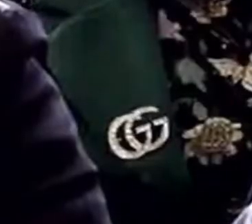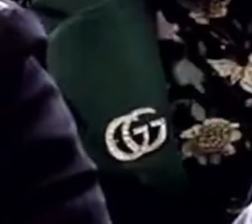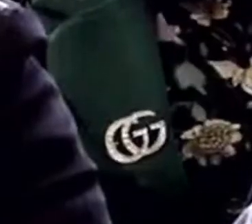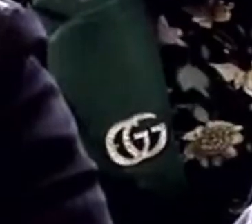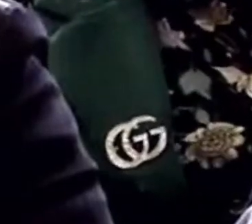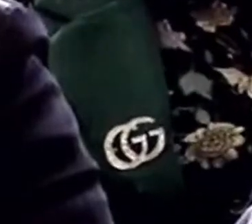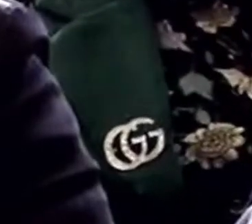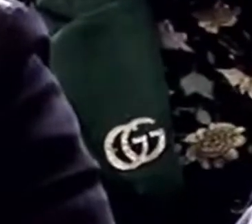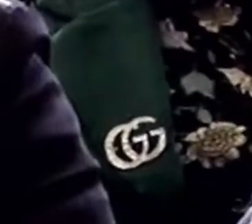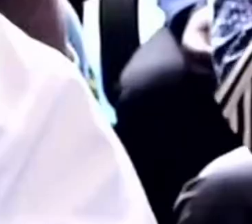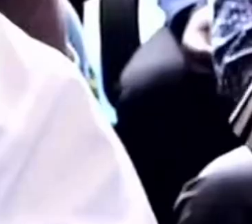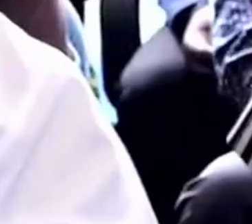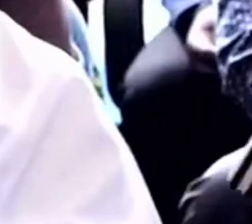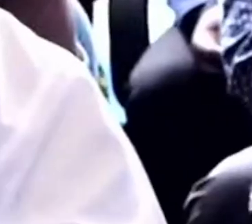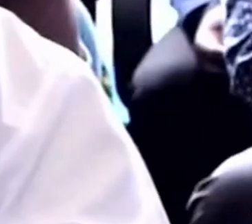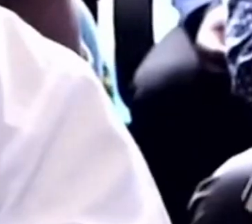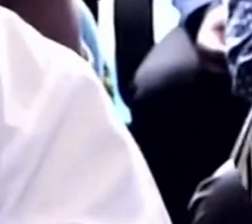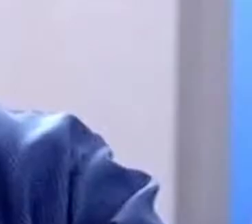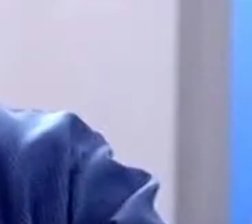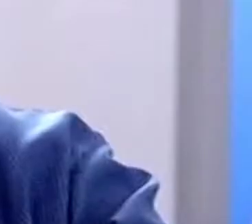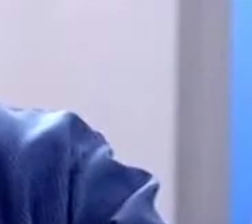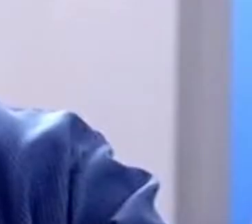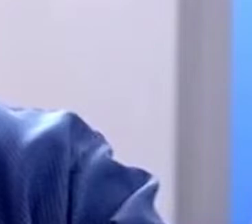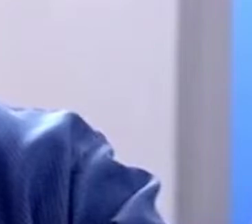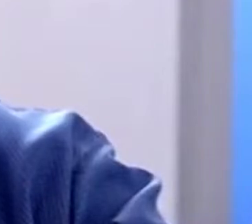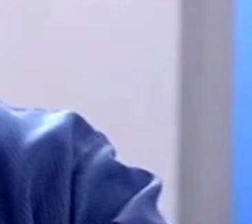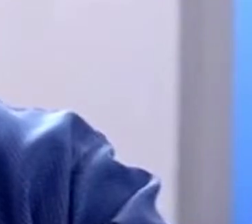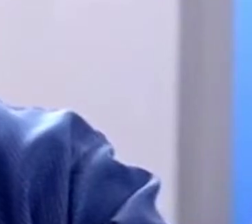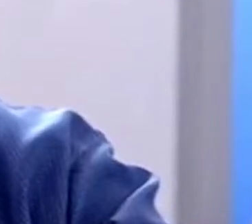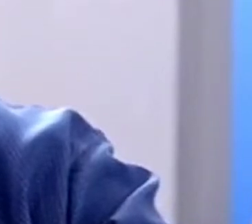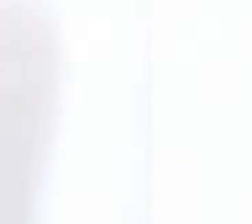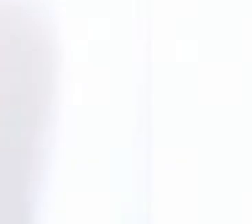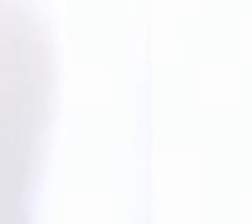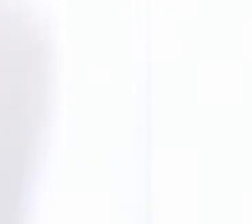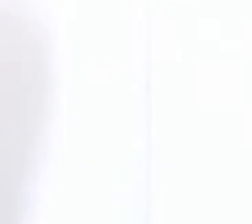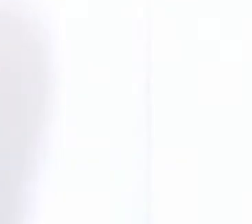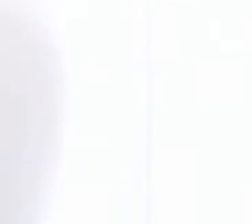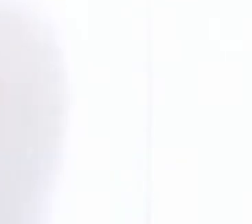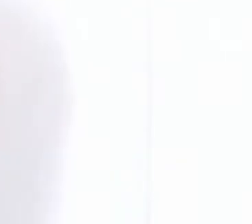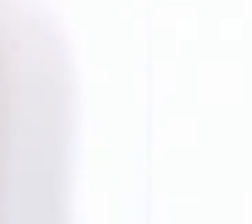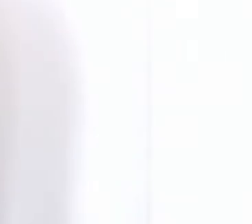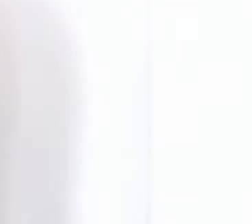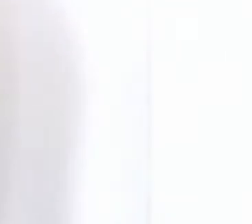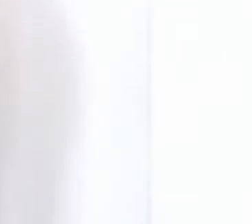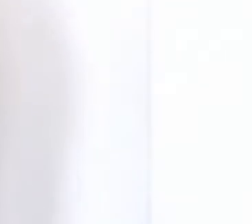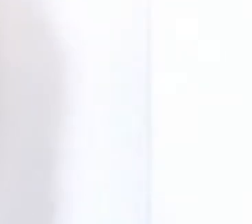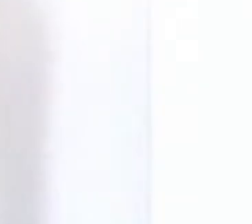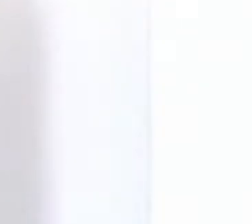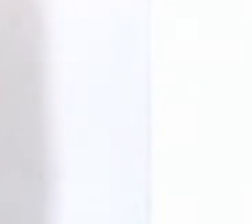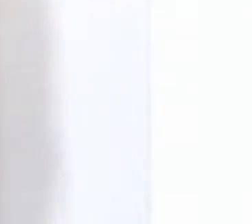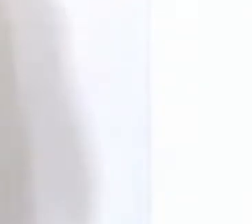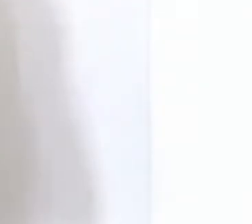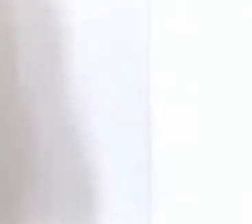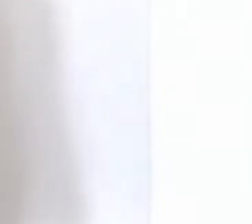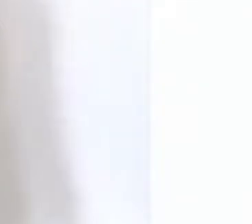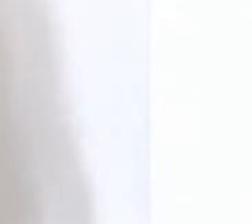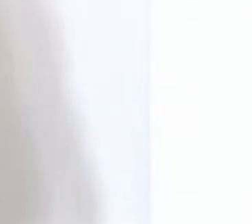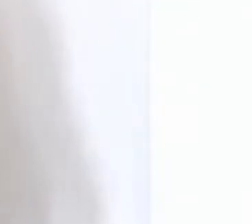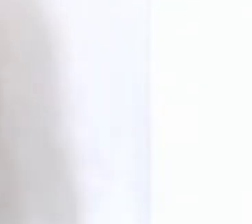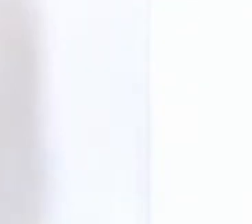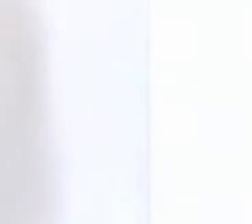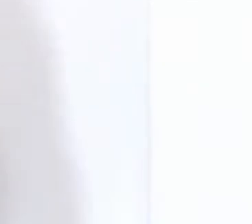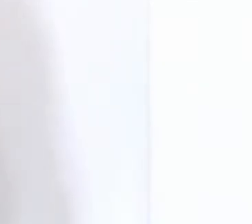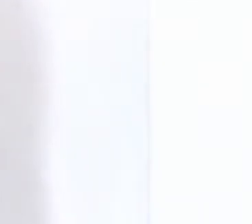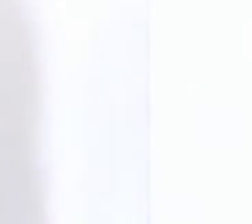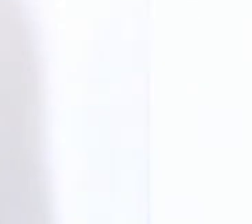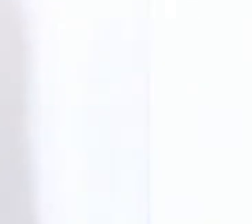relying on individual members. How do you come in? For us to be able to take note of the interests